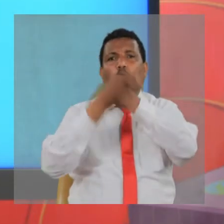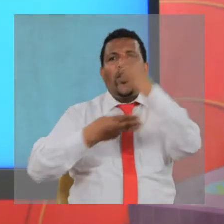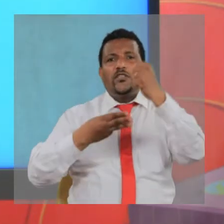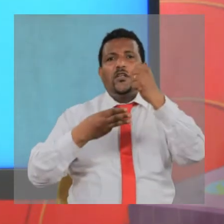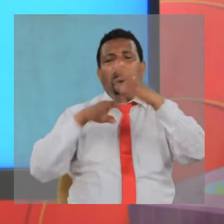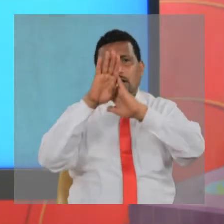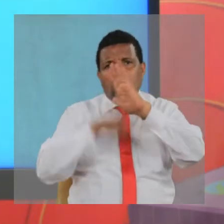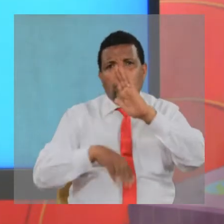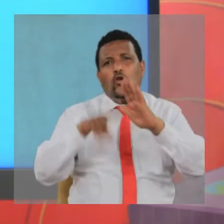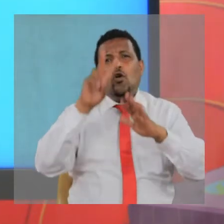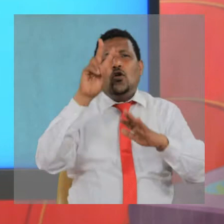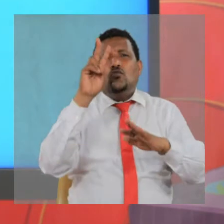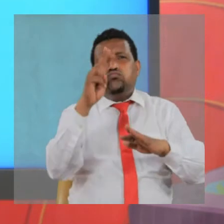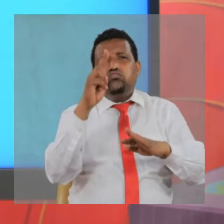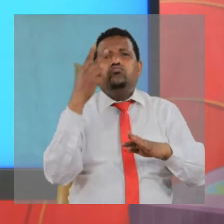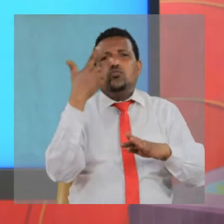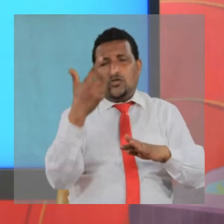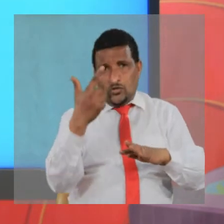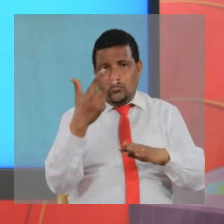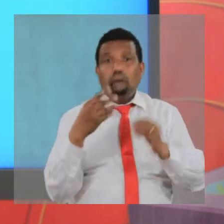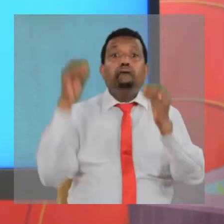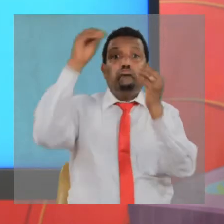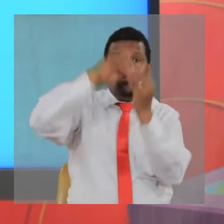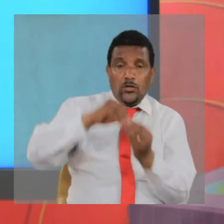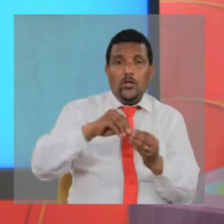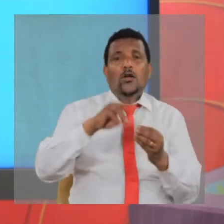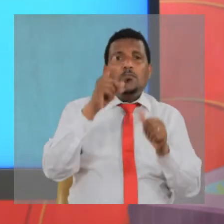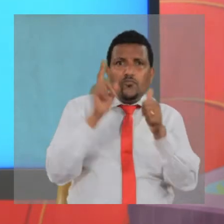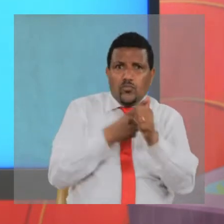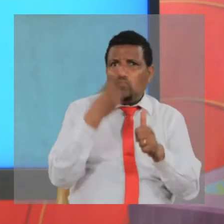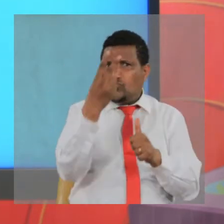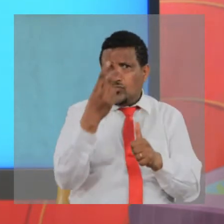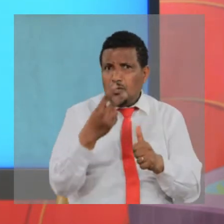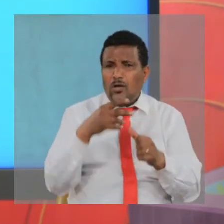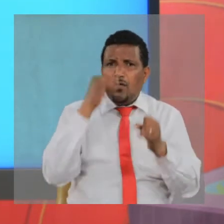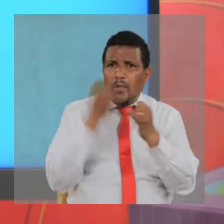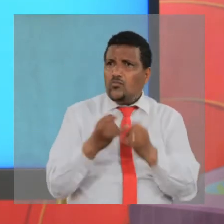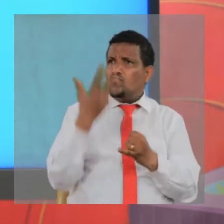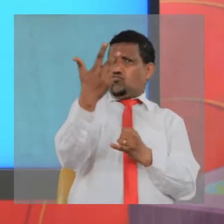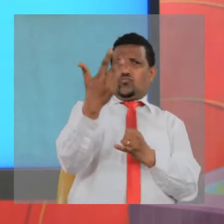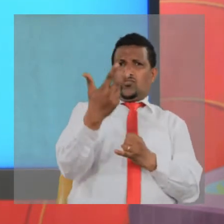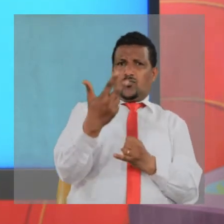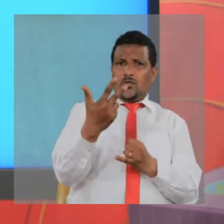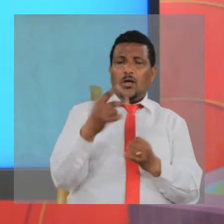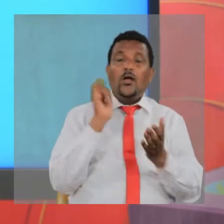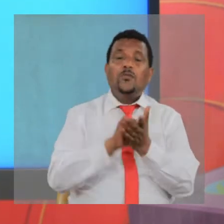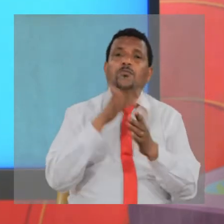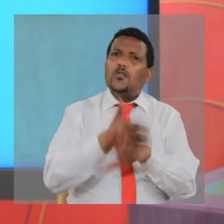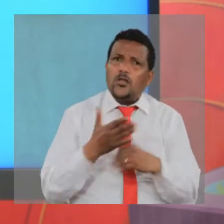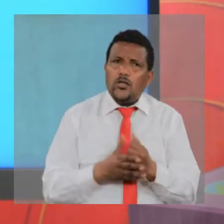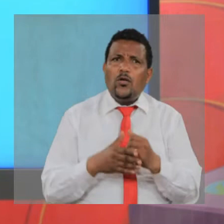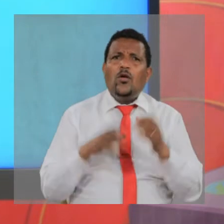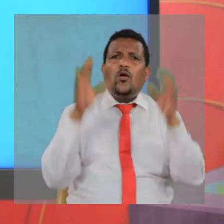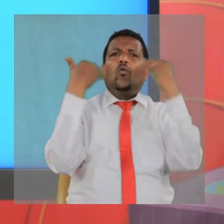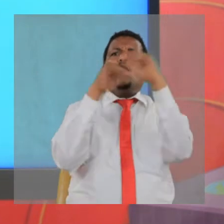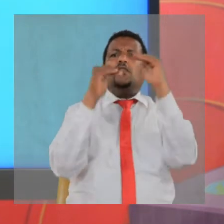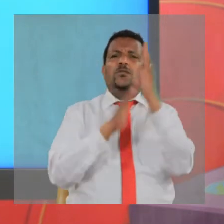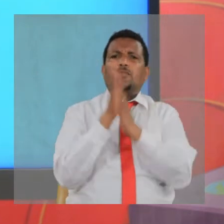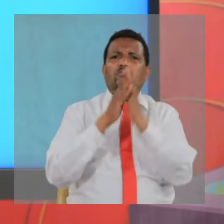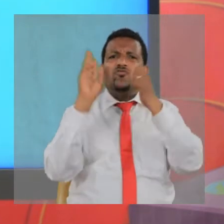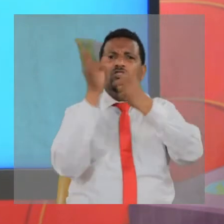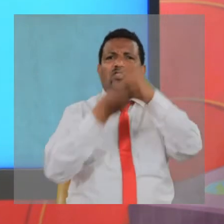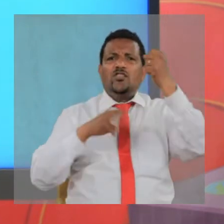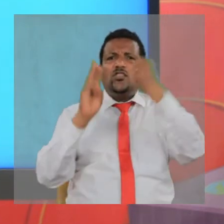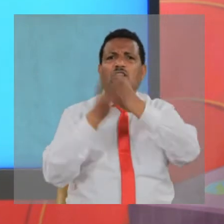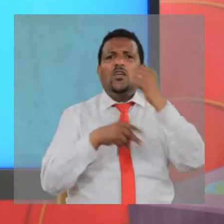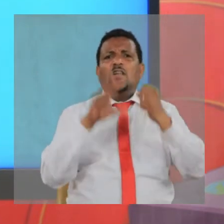2 to 3. That means price was initially birth 2 and finally it increased to birth 3. As a result, the quantity demanded of weight declines from